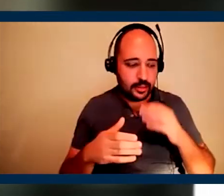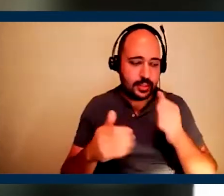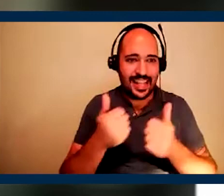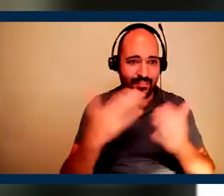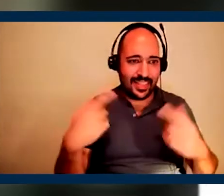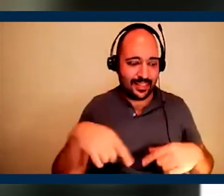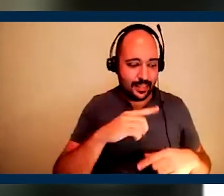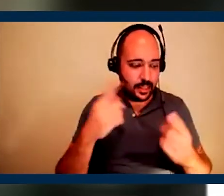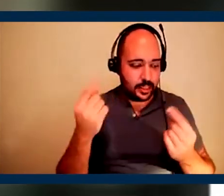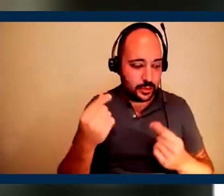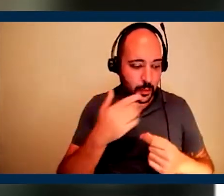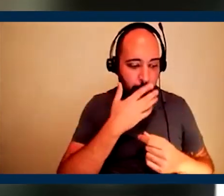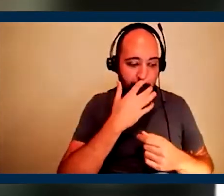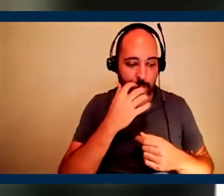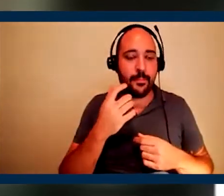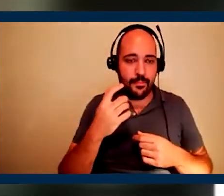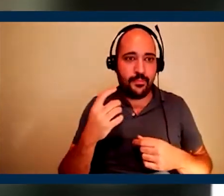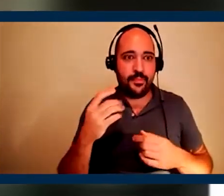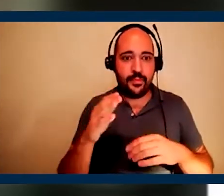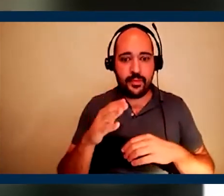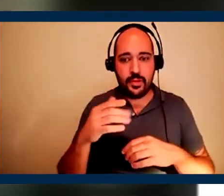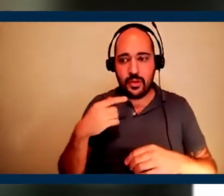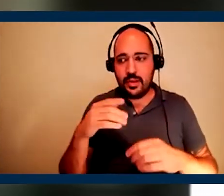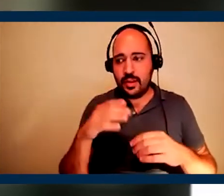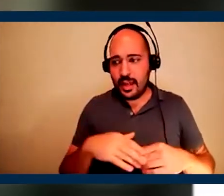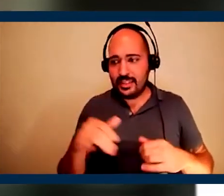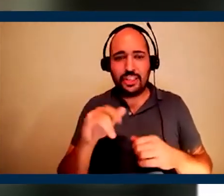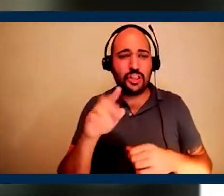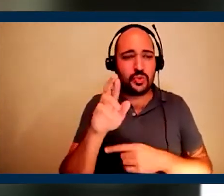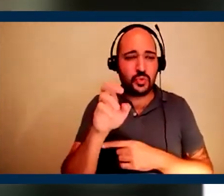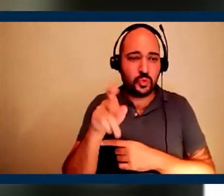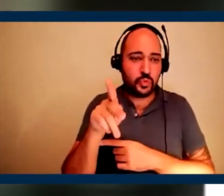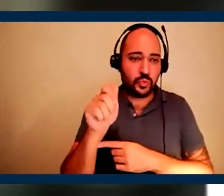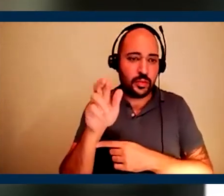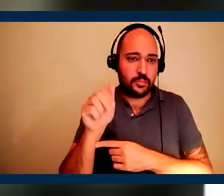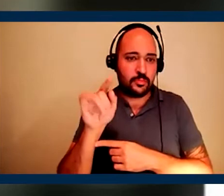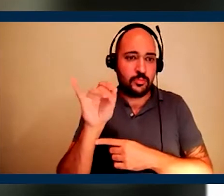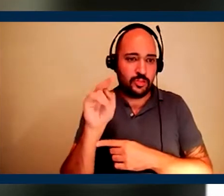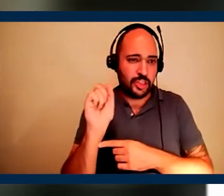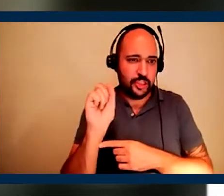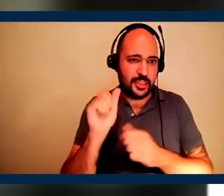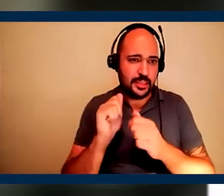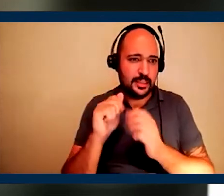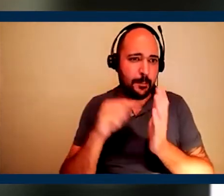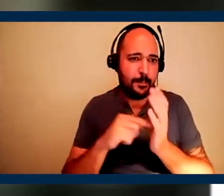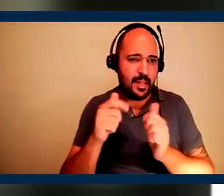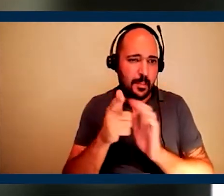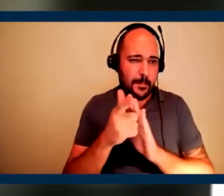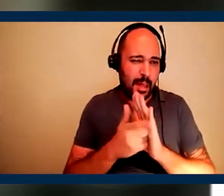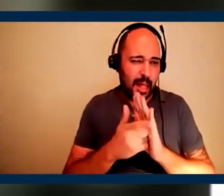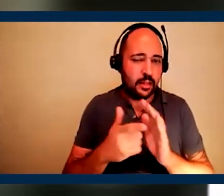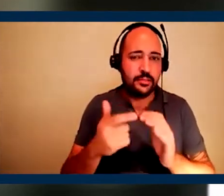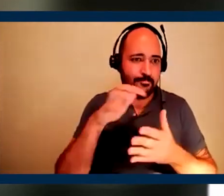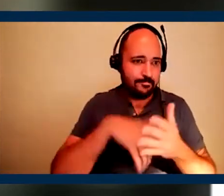it down to the ground level, such as the reparations bill. Reggie Jones-Sawyer is the person that sits,